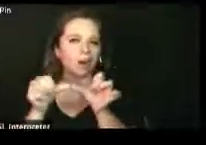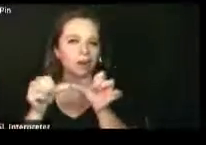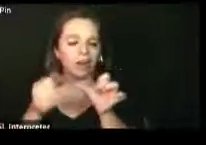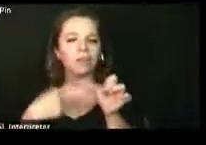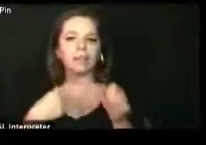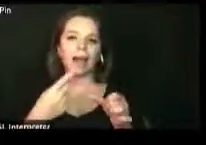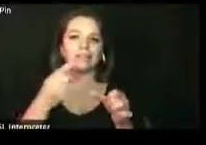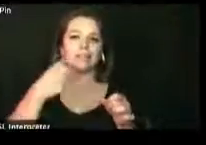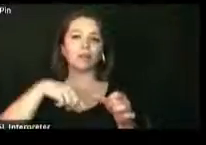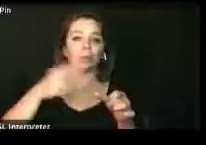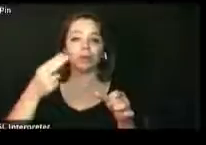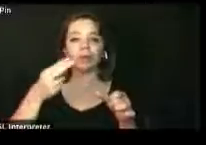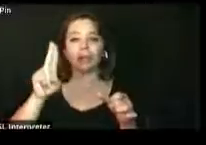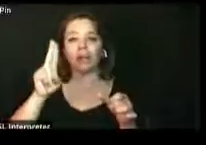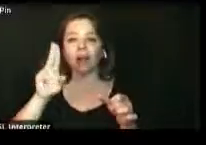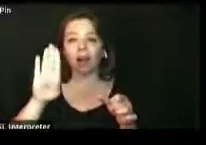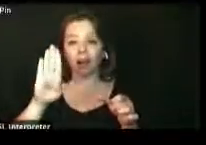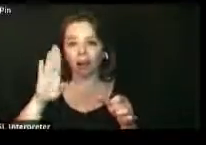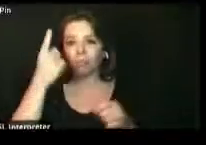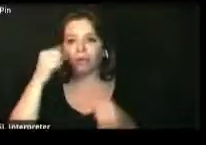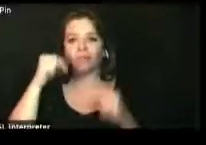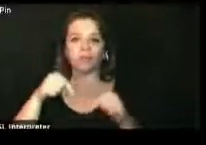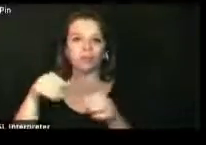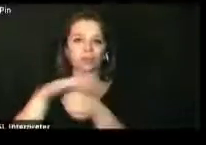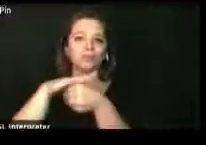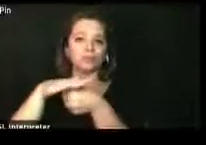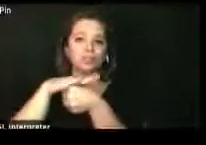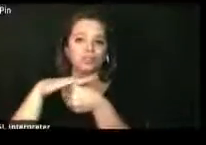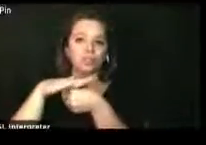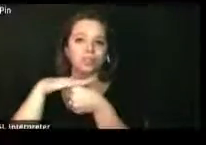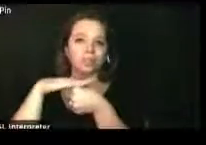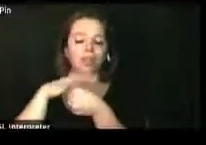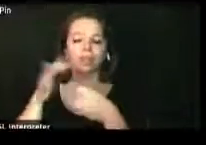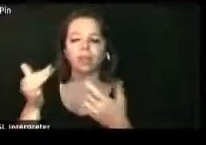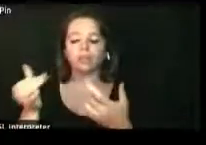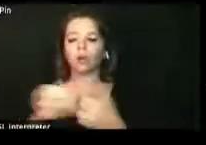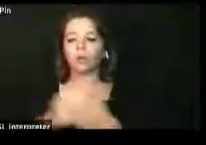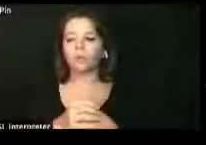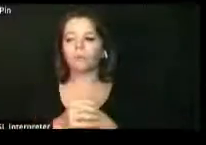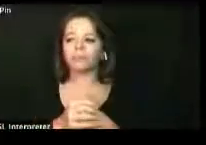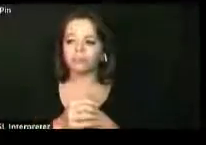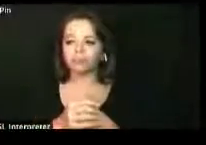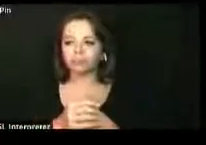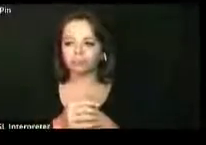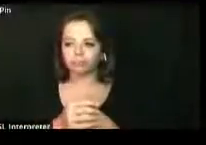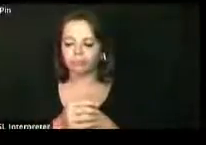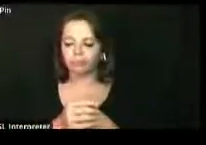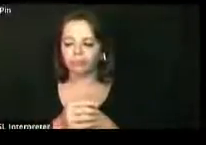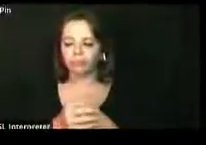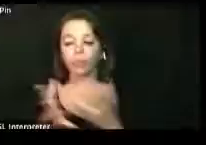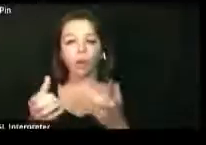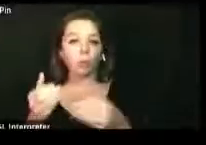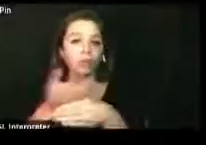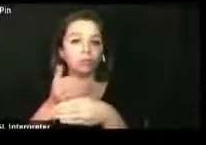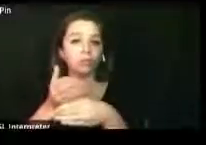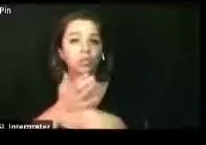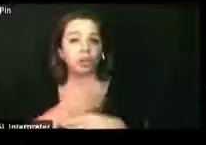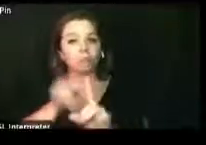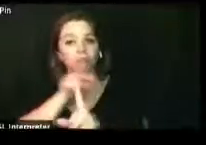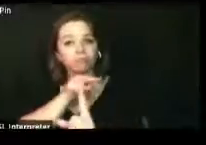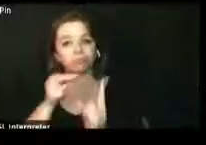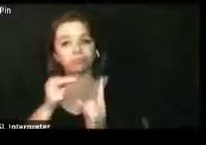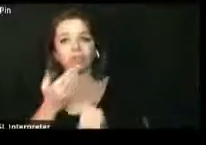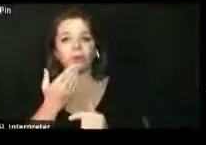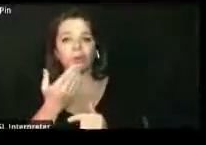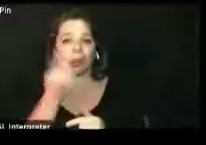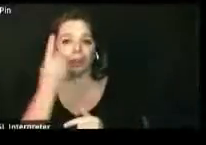hub of, you know, of the region. So yeah, I just want to share that with you, and thank you for taking